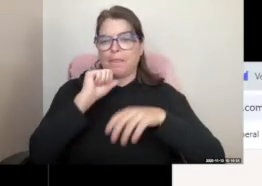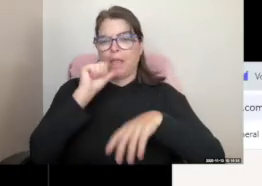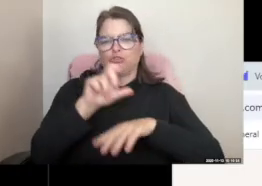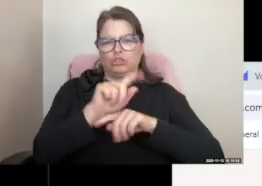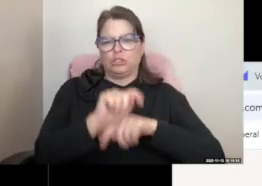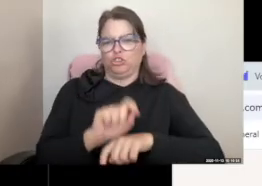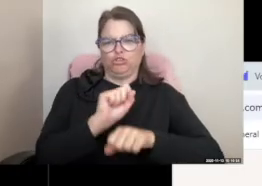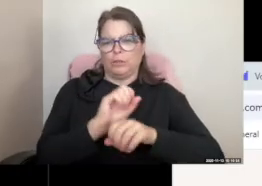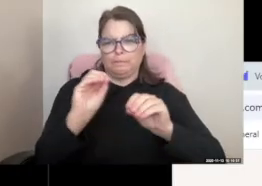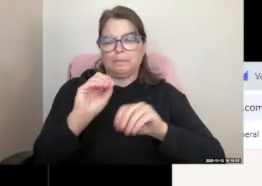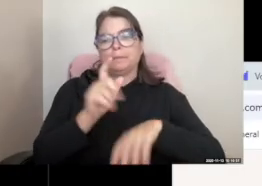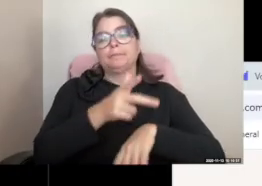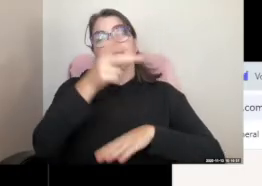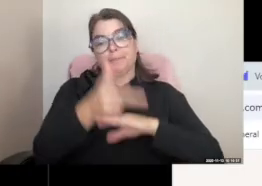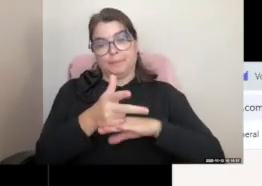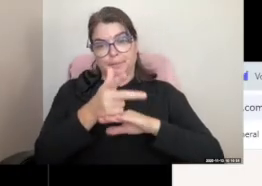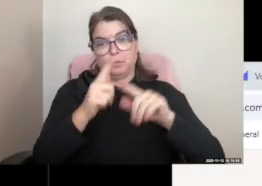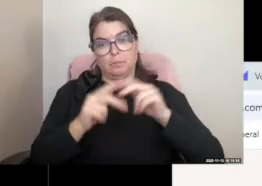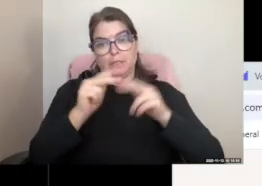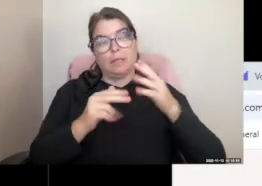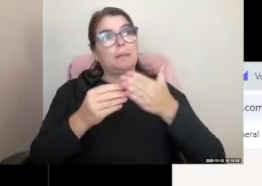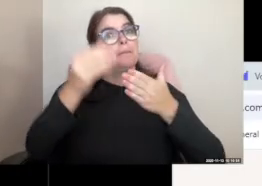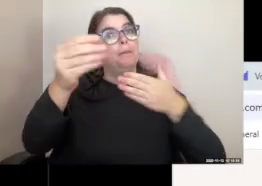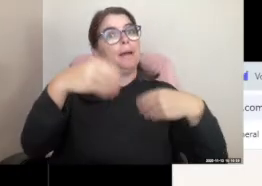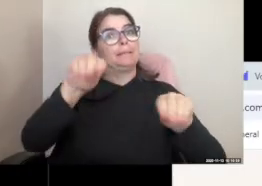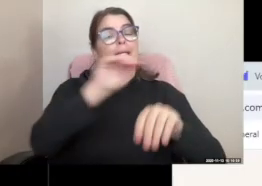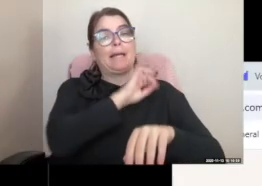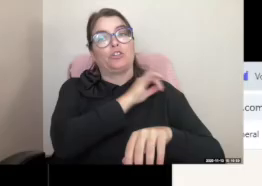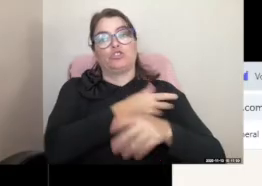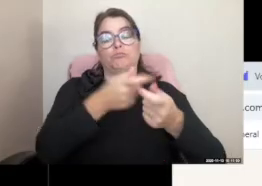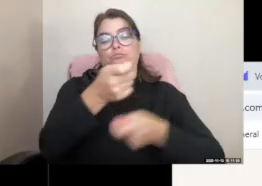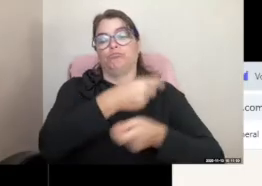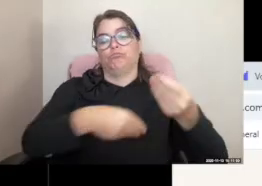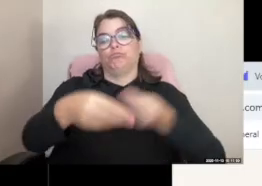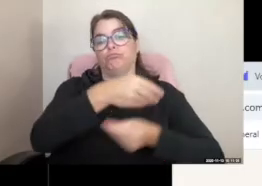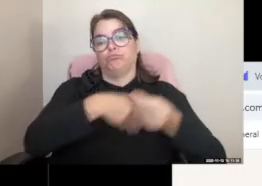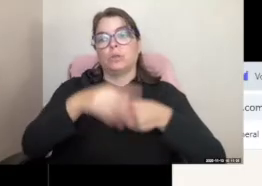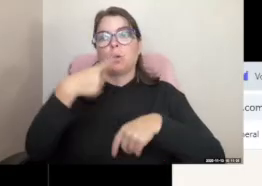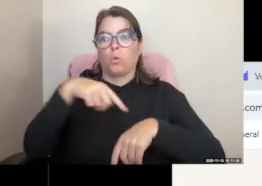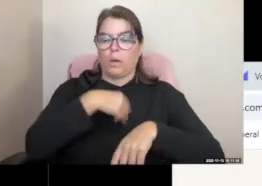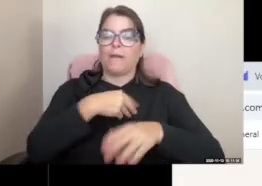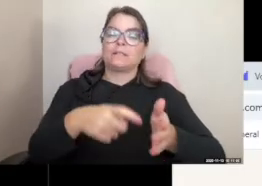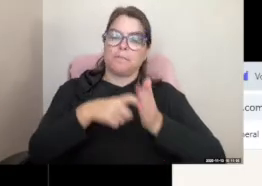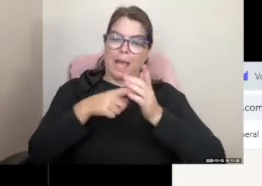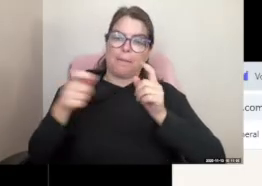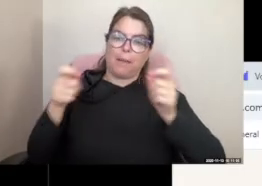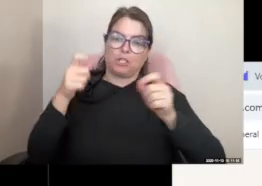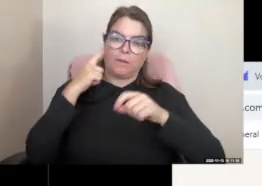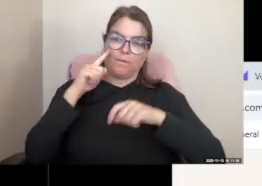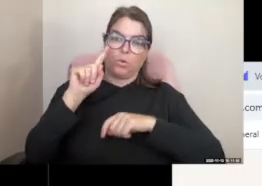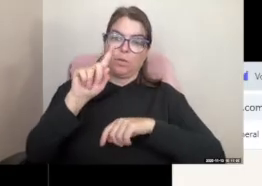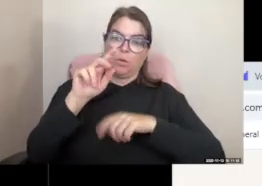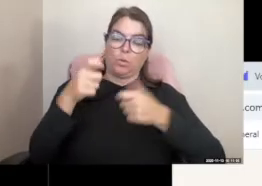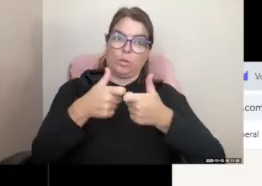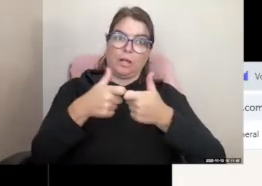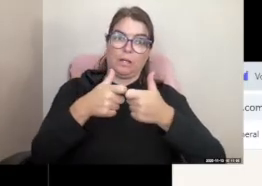or a semi, you're not making money, right? But here we have a very unique instance where you can take